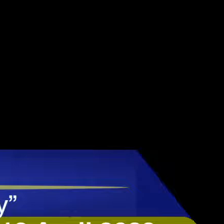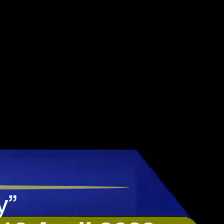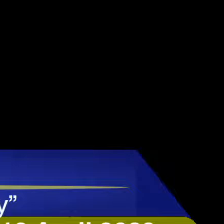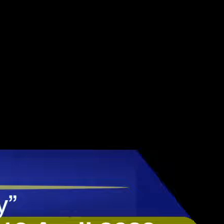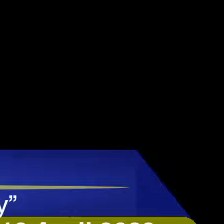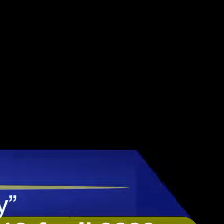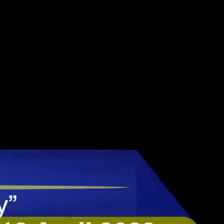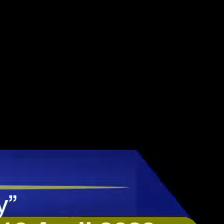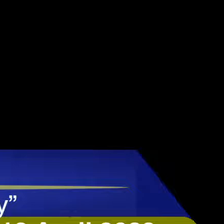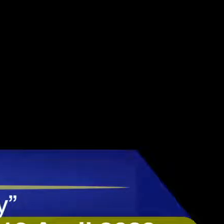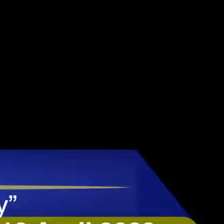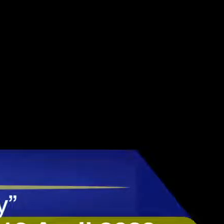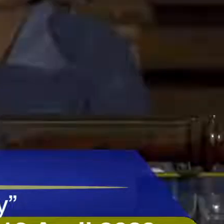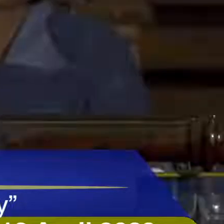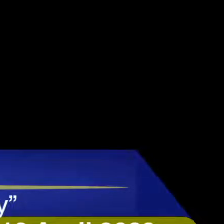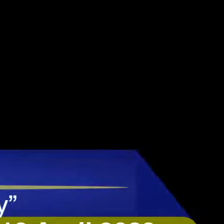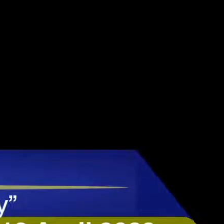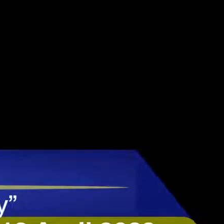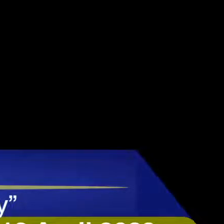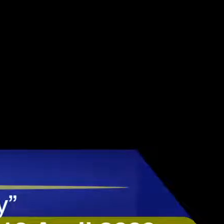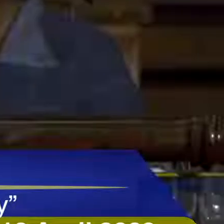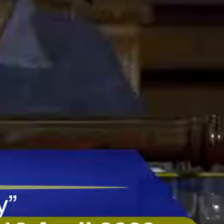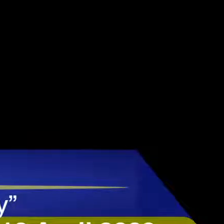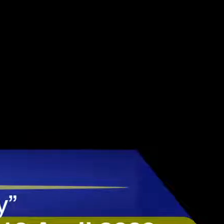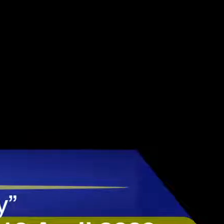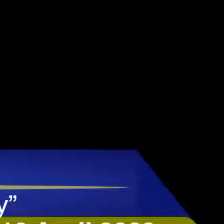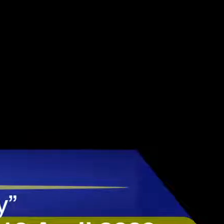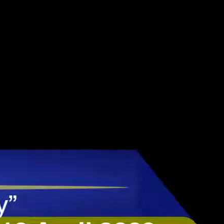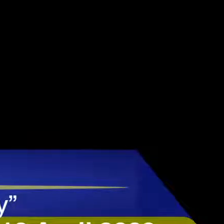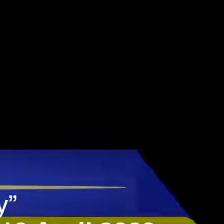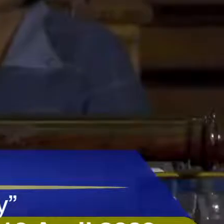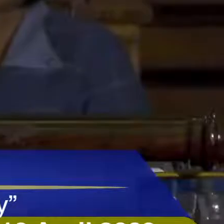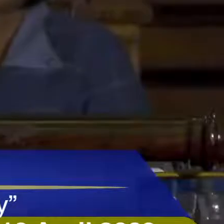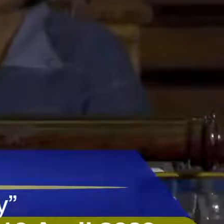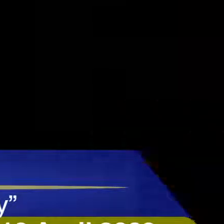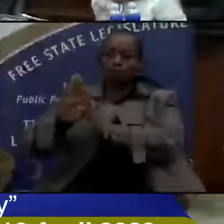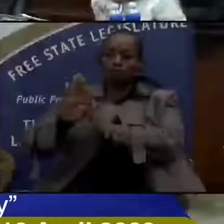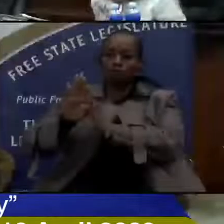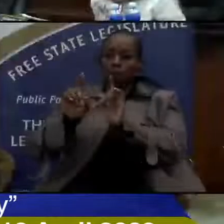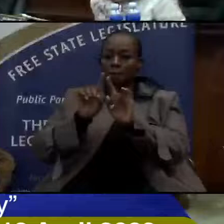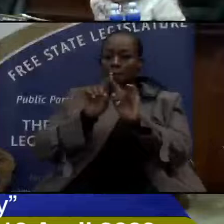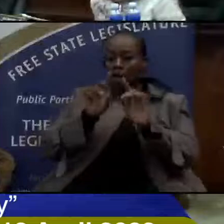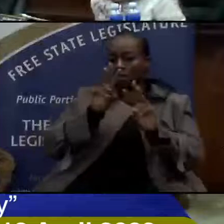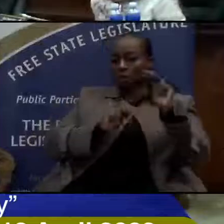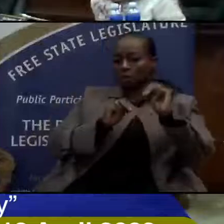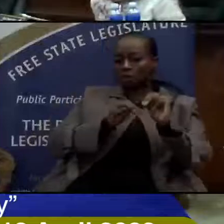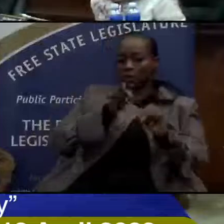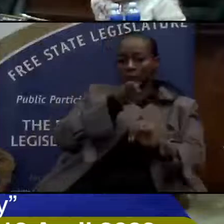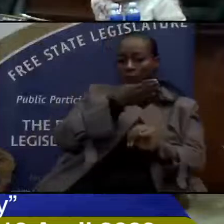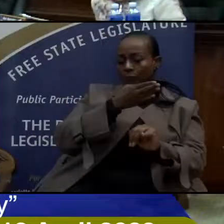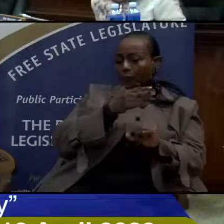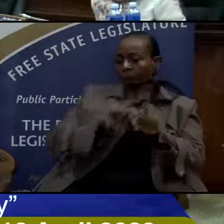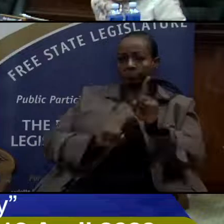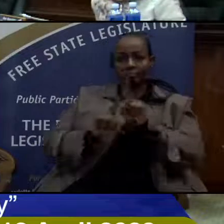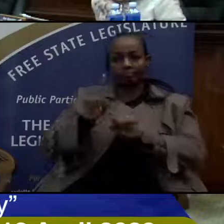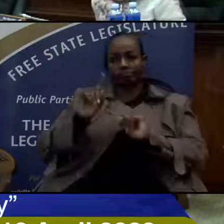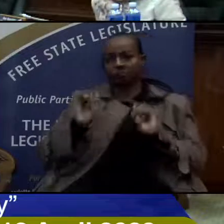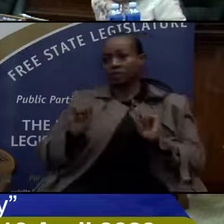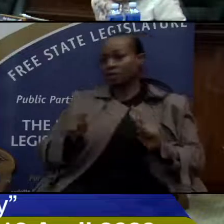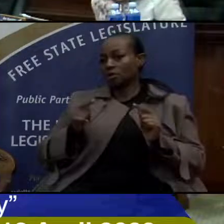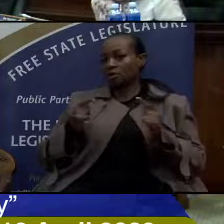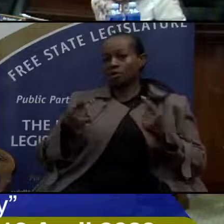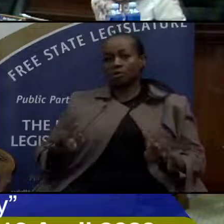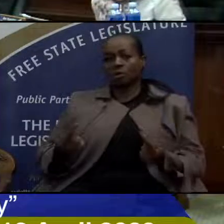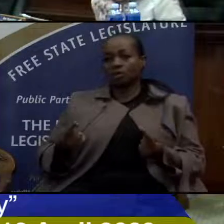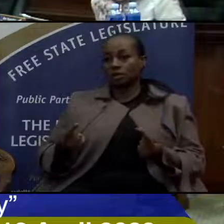You cannot have an improved service when you don't have a monitoring mechanism. You